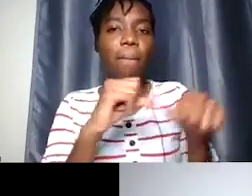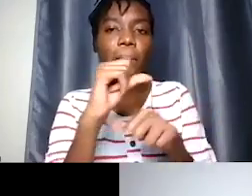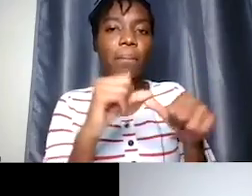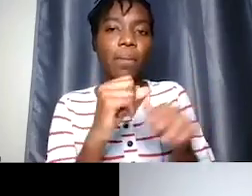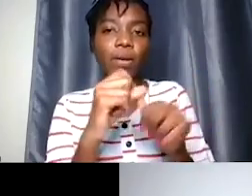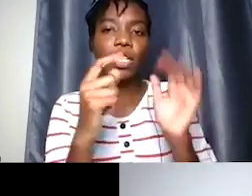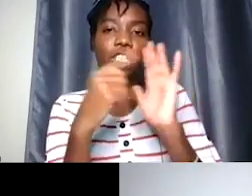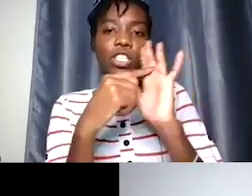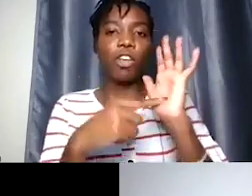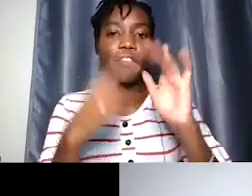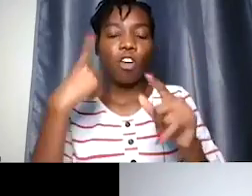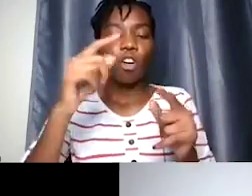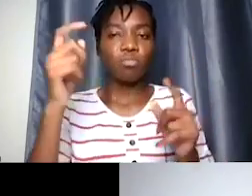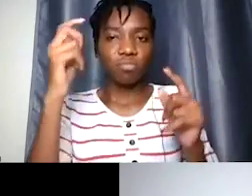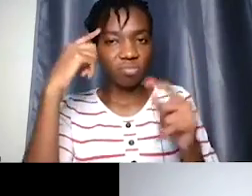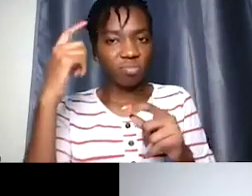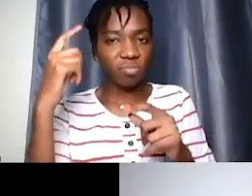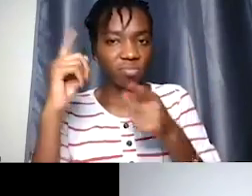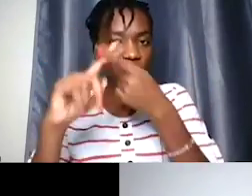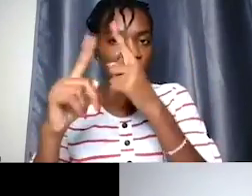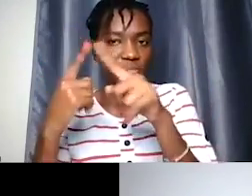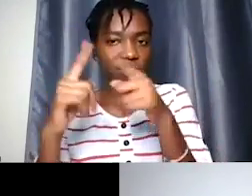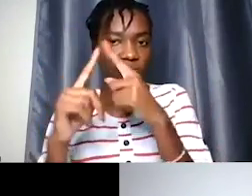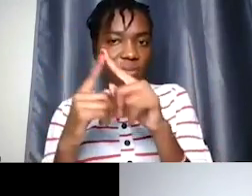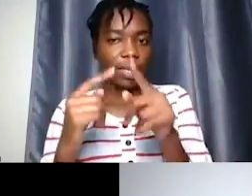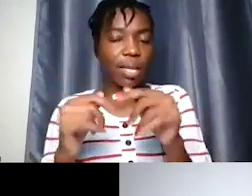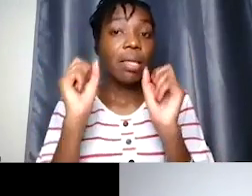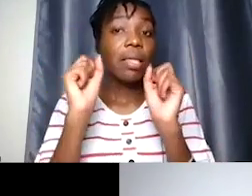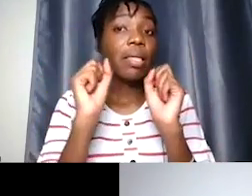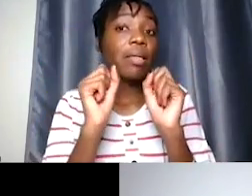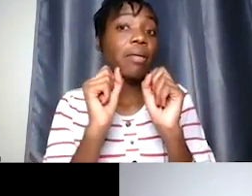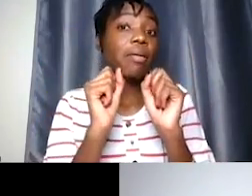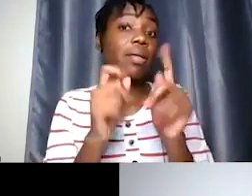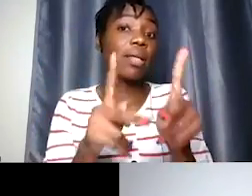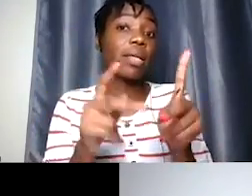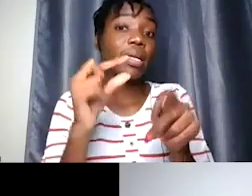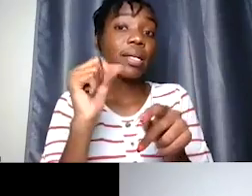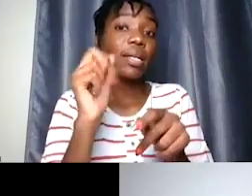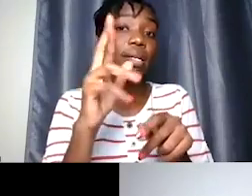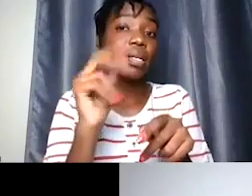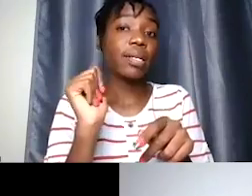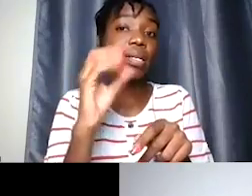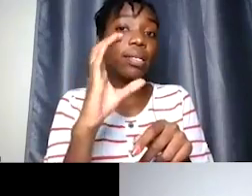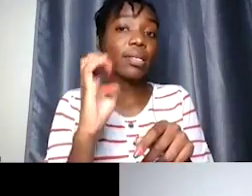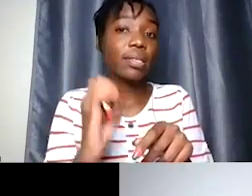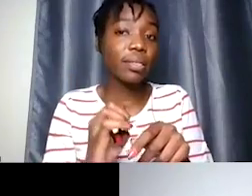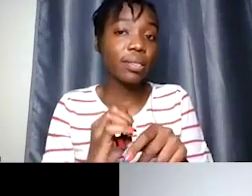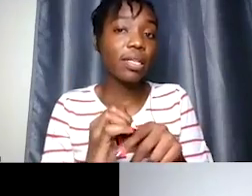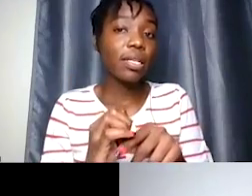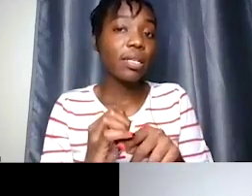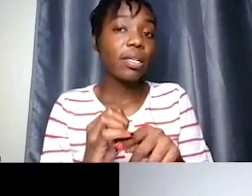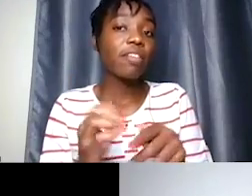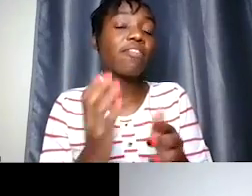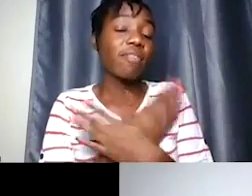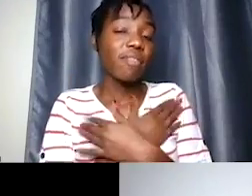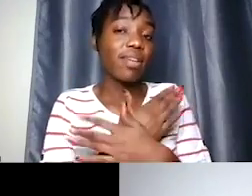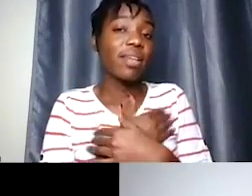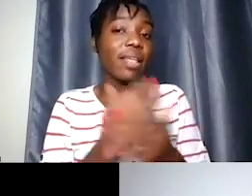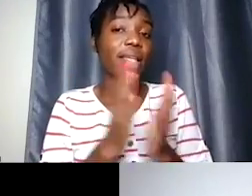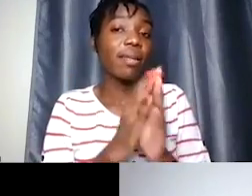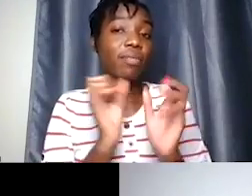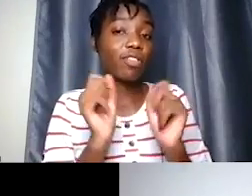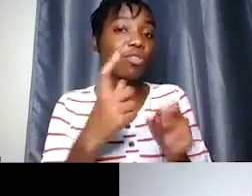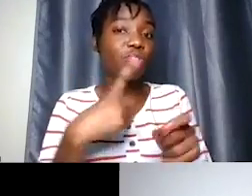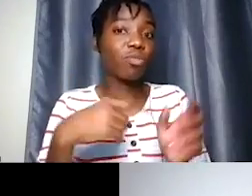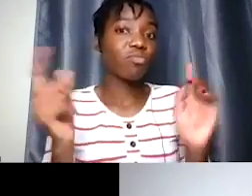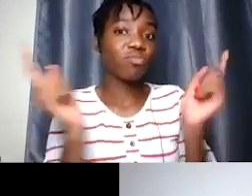because sometimes you may think, okay, Grace is a very good friend of mine, so I'm gonna go and confide whatever happened, and that's why